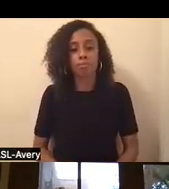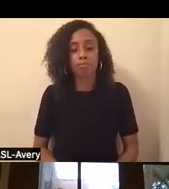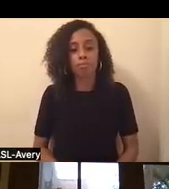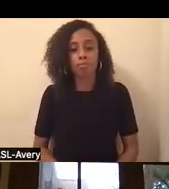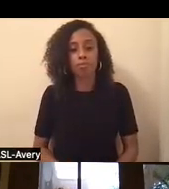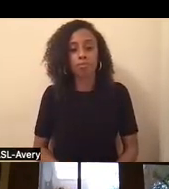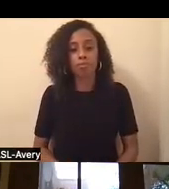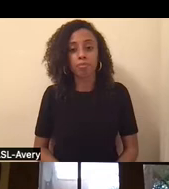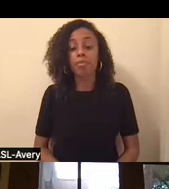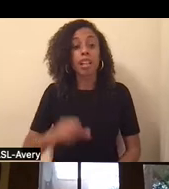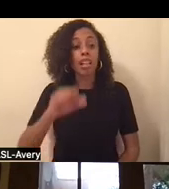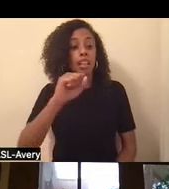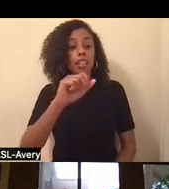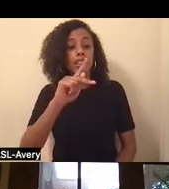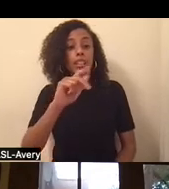Yes, Casey.